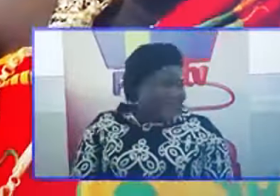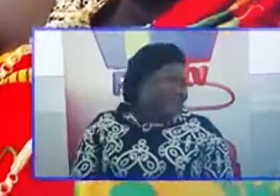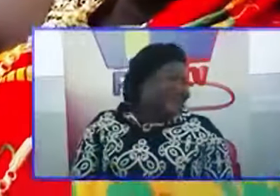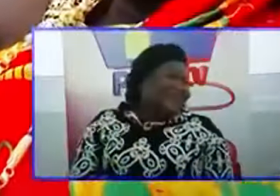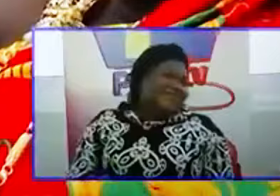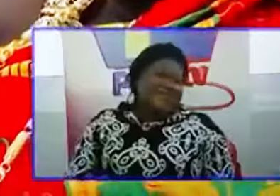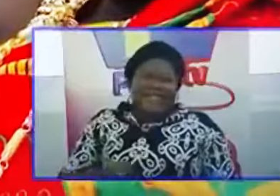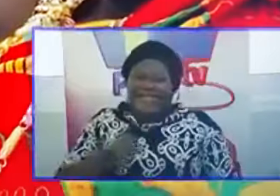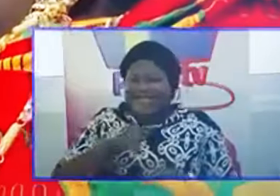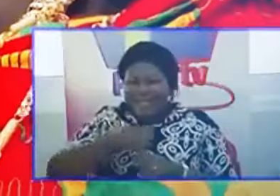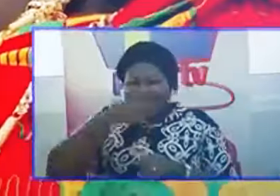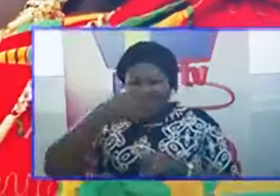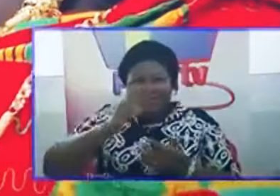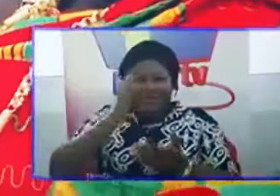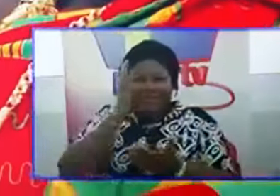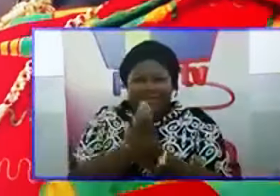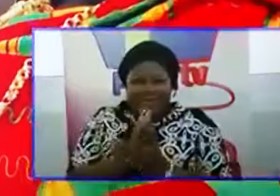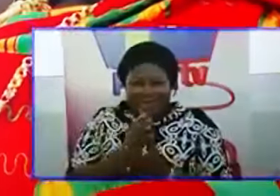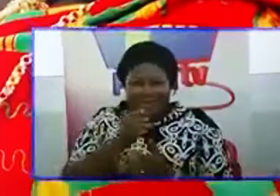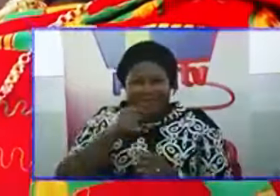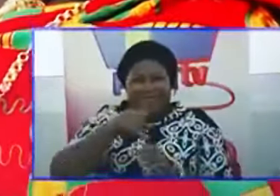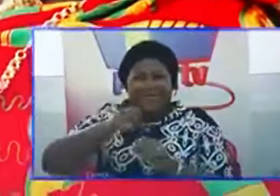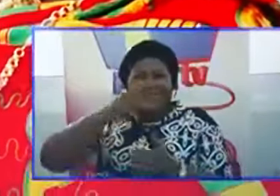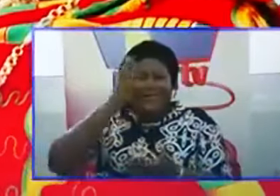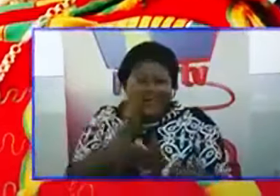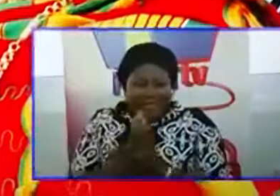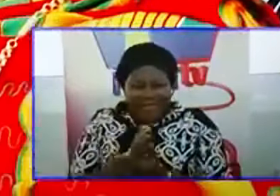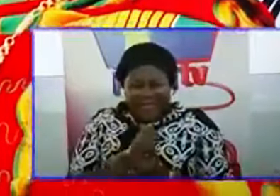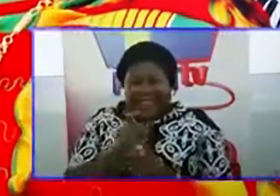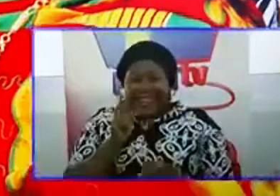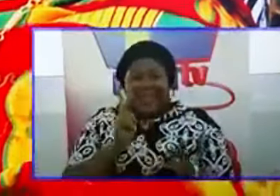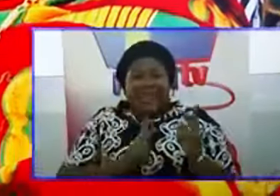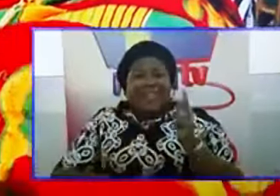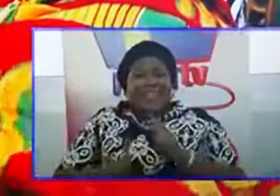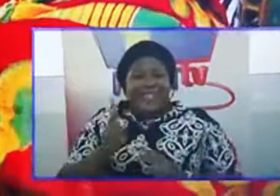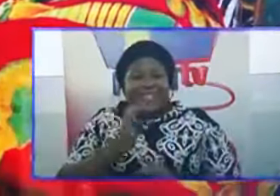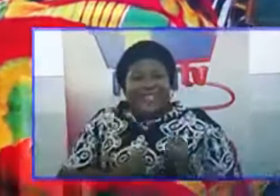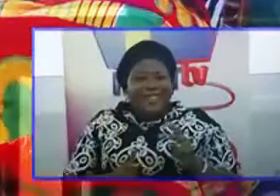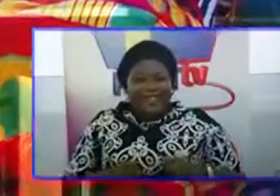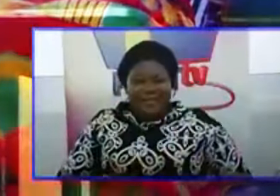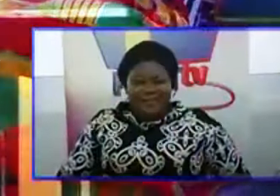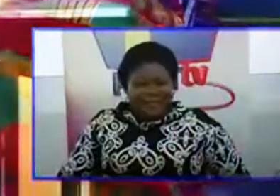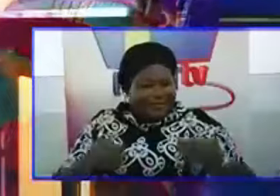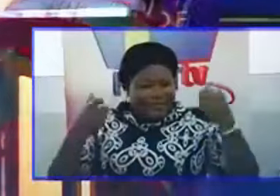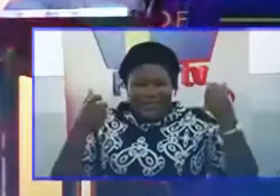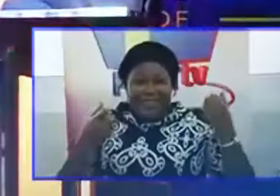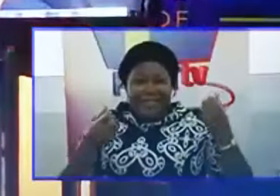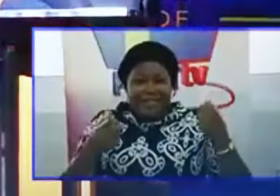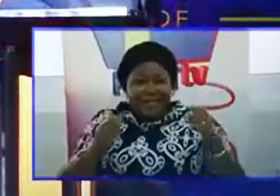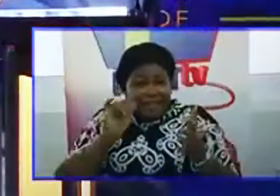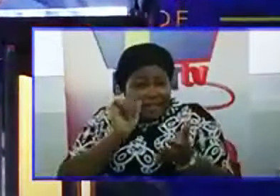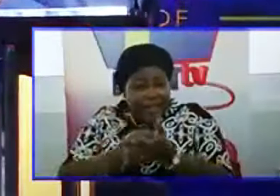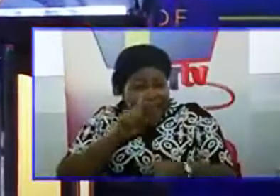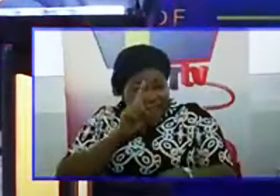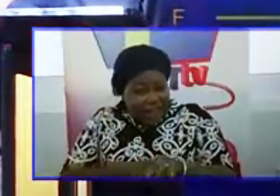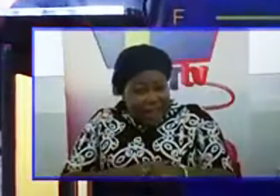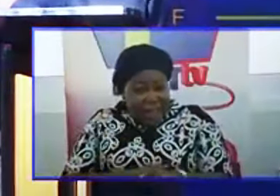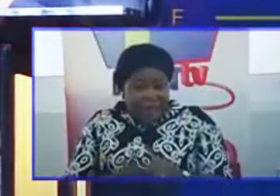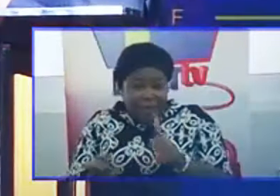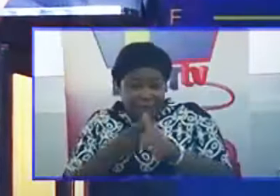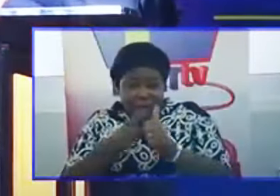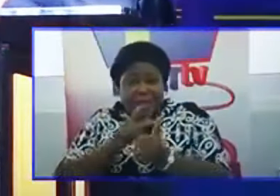Now if you do, he will fight with you. Now he has moved from that nice man to,